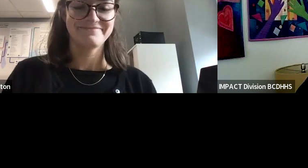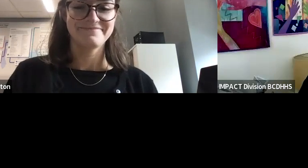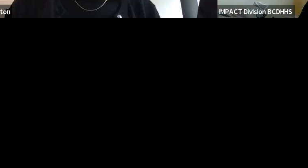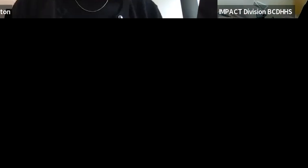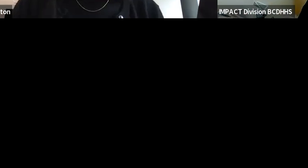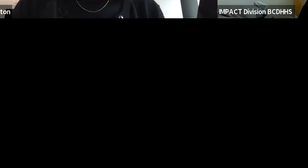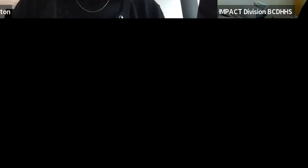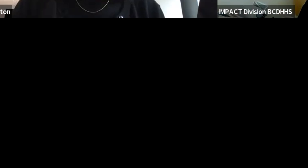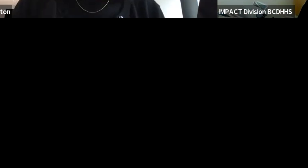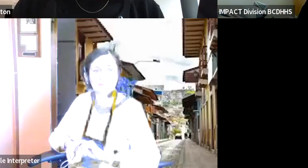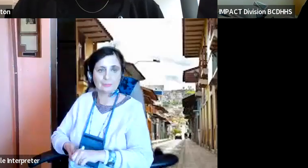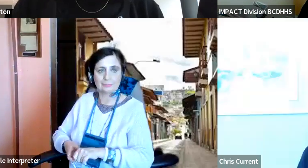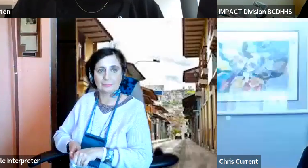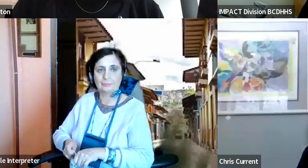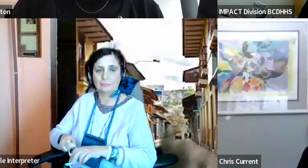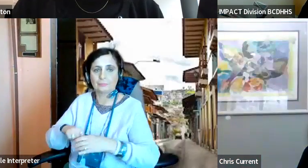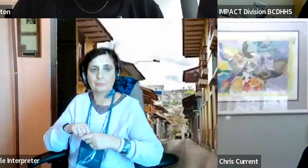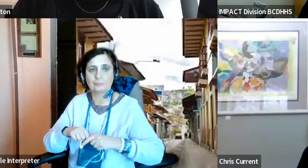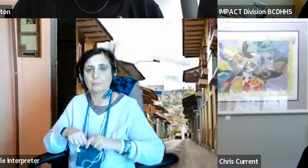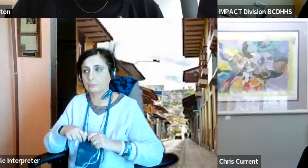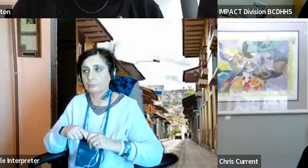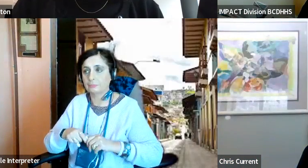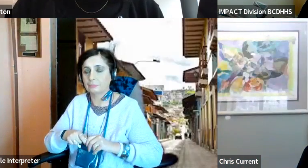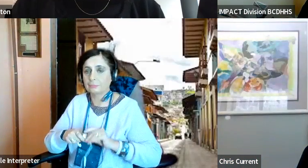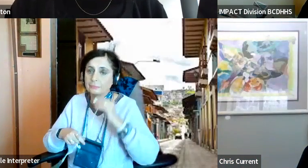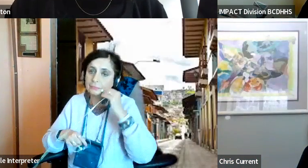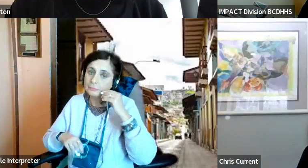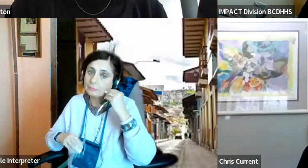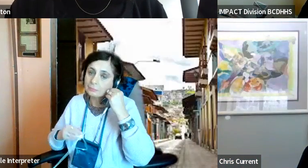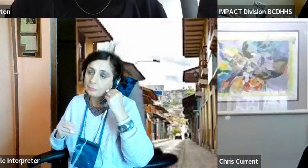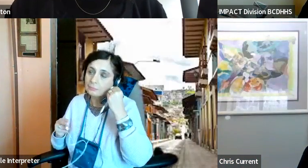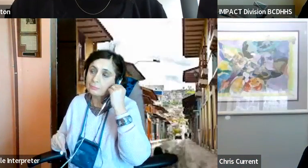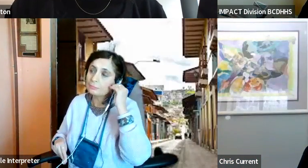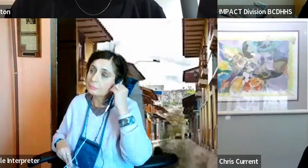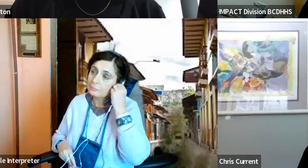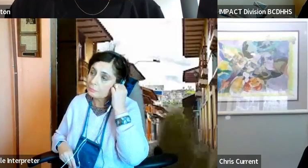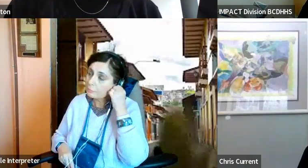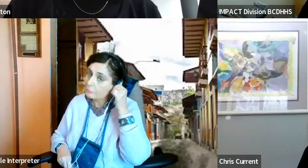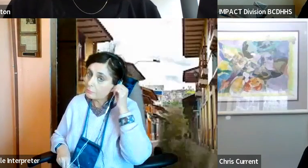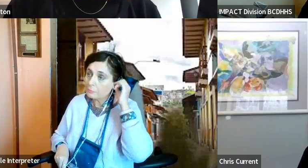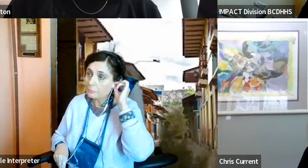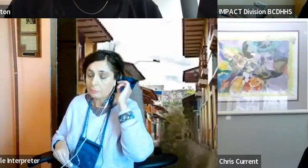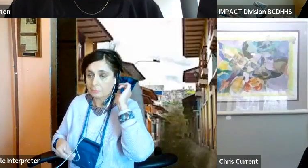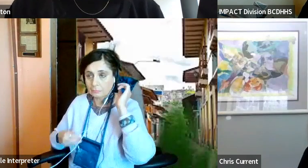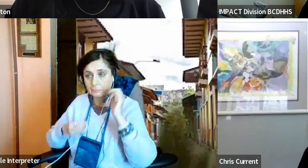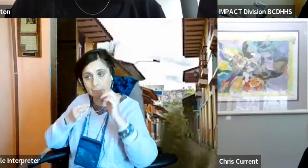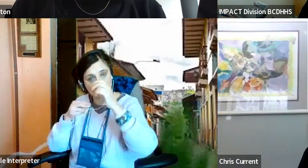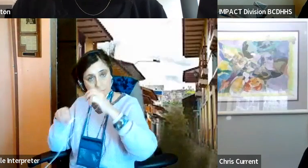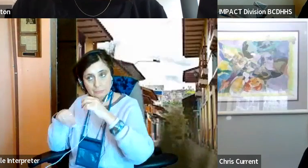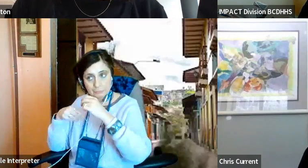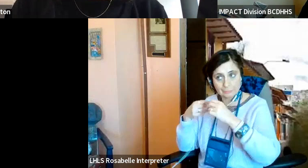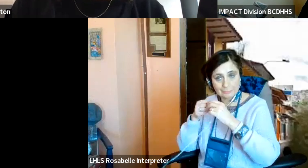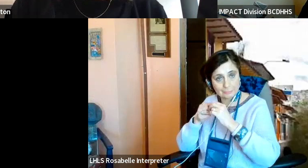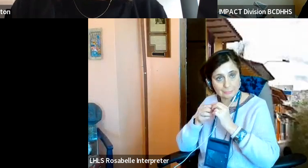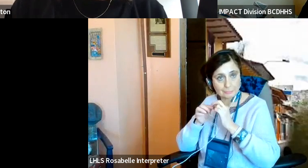Johanna, once again, I'm not seeing that assign host button. Is it on the three dots